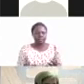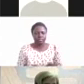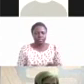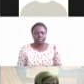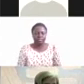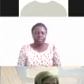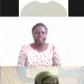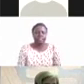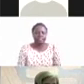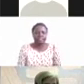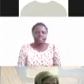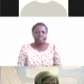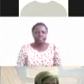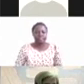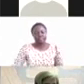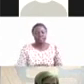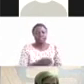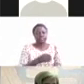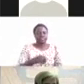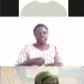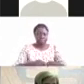Donc, les femmes burundaises sont discriminées.